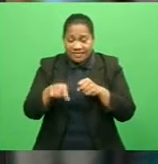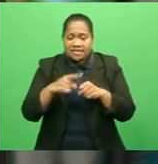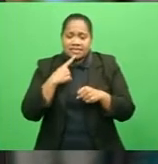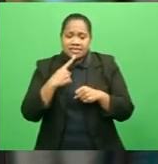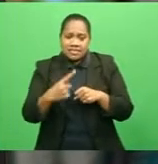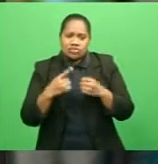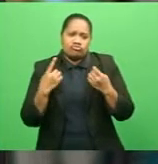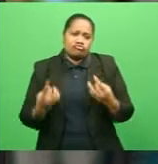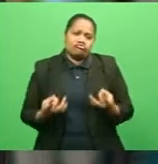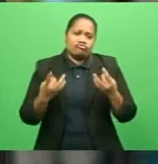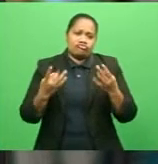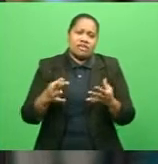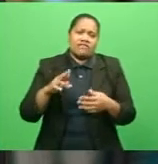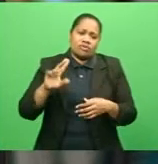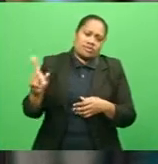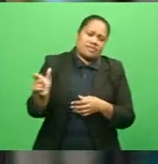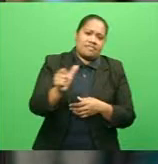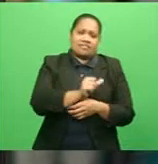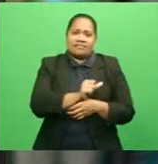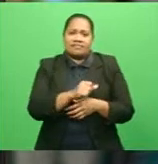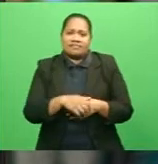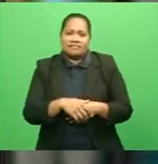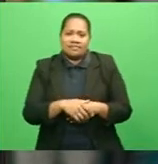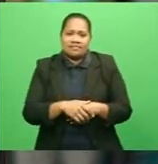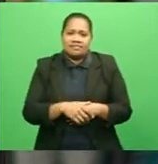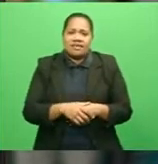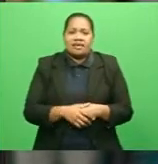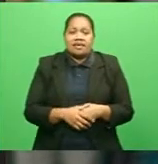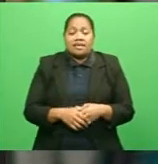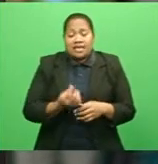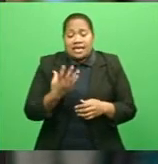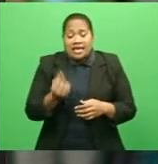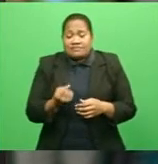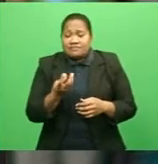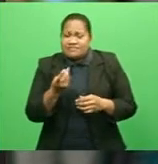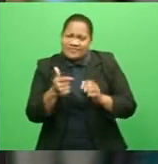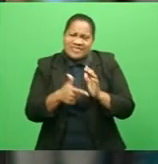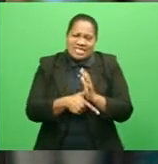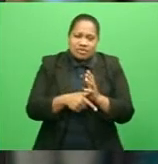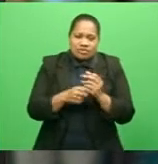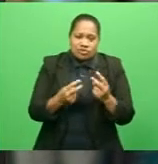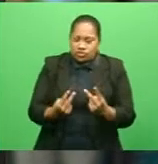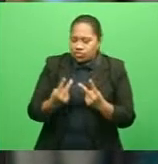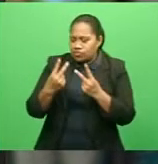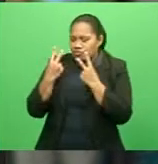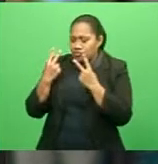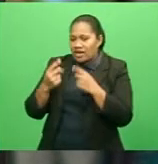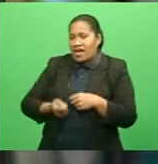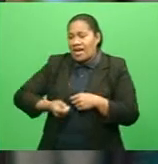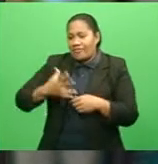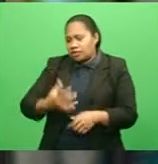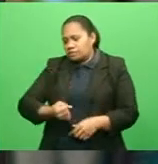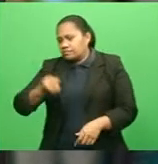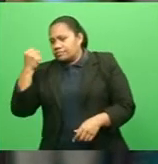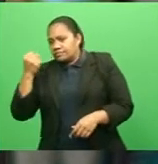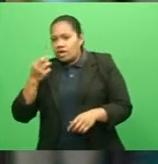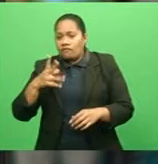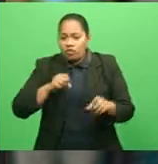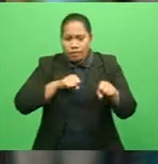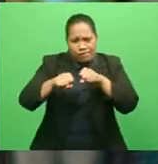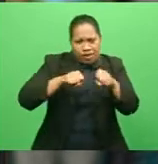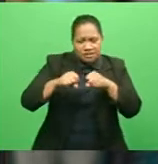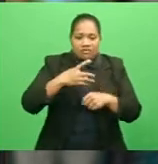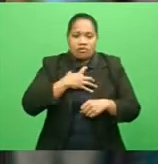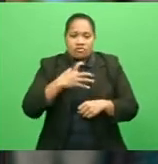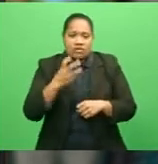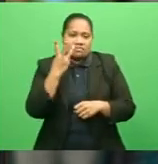is ready for his return to the ring. Singh has had some time to re-look at his career after being suspended from boxing for more than 3 months,